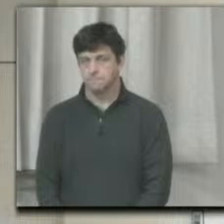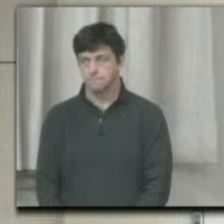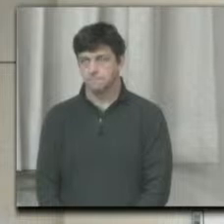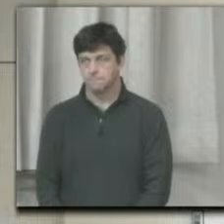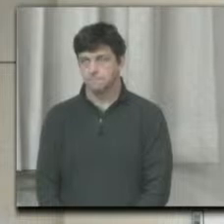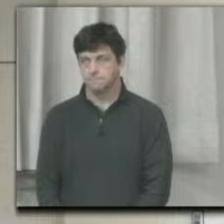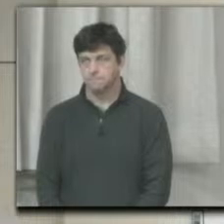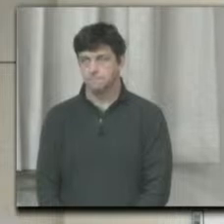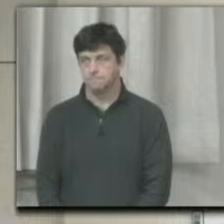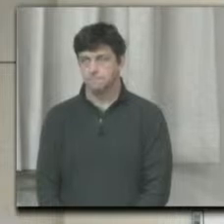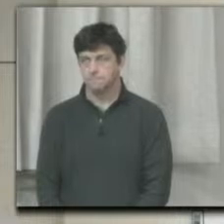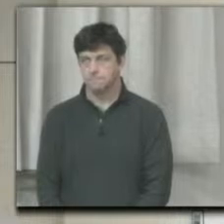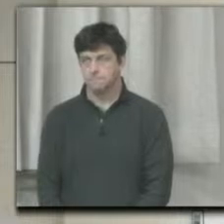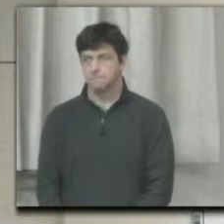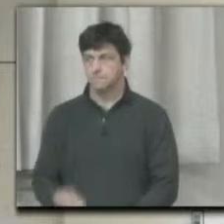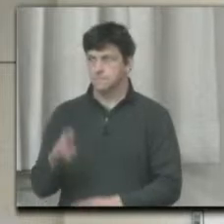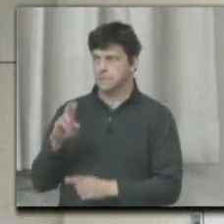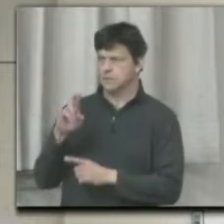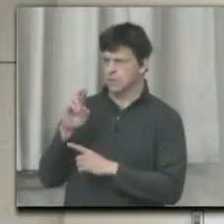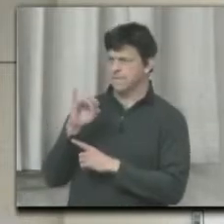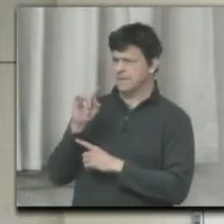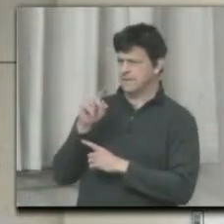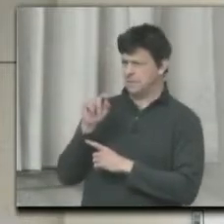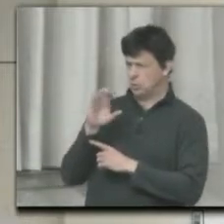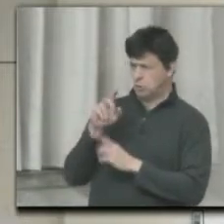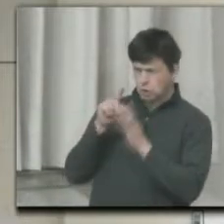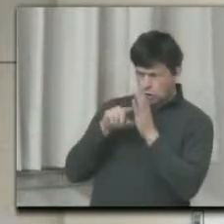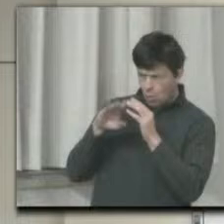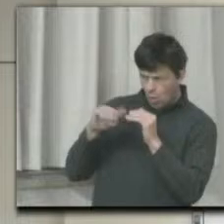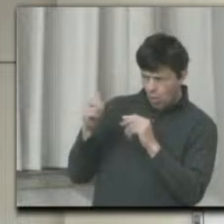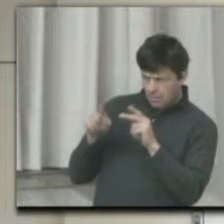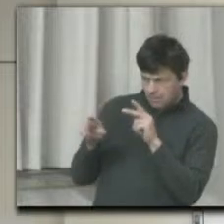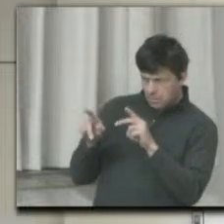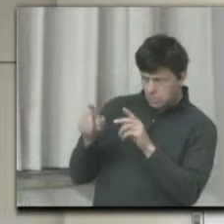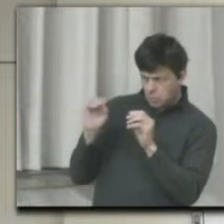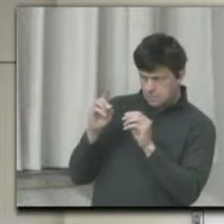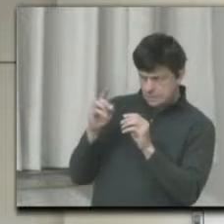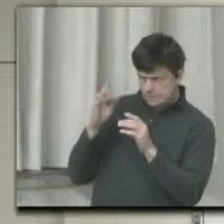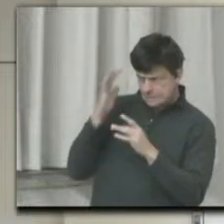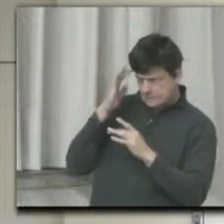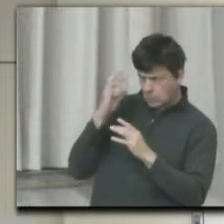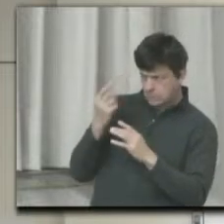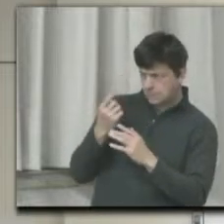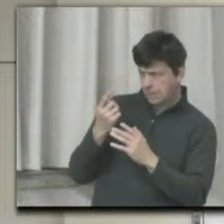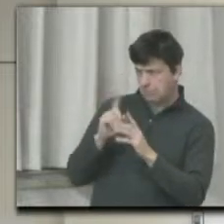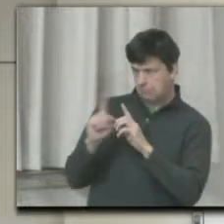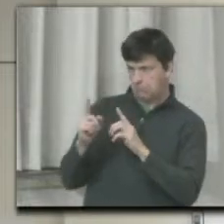Mr. Fitzpatrick, are you able to see if everything's okay, please? I don't want them to be sick or anything. Thank you.